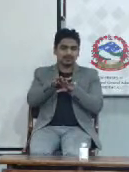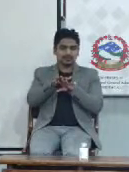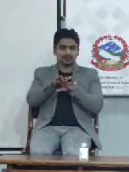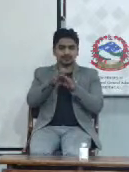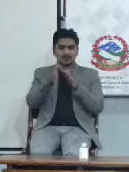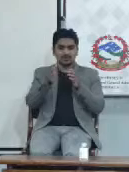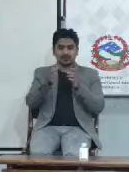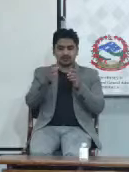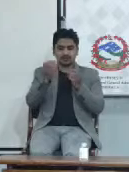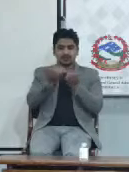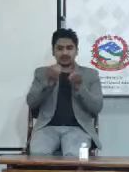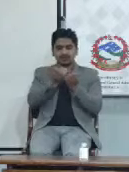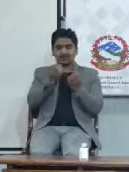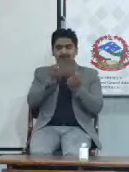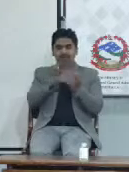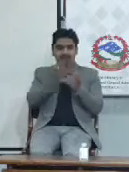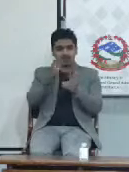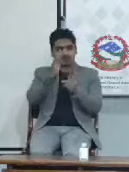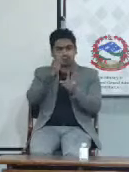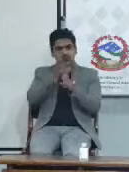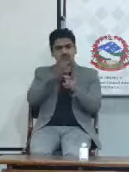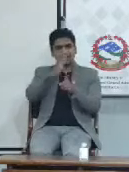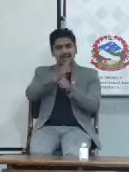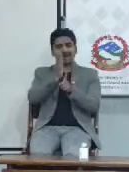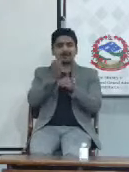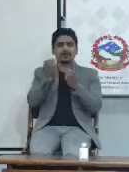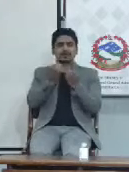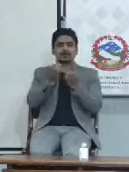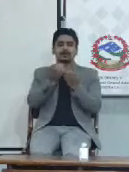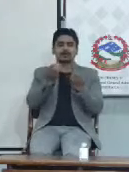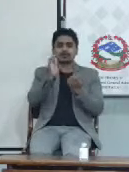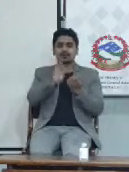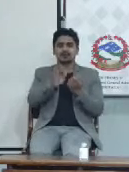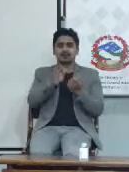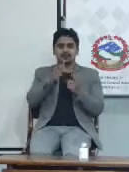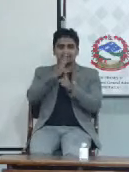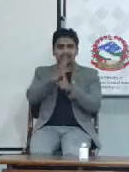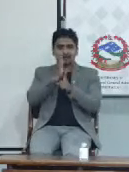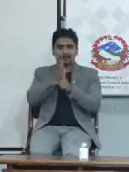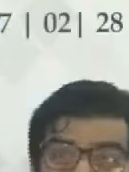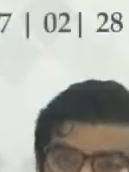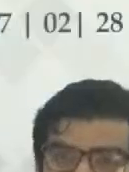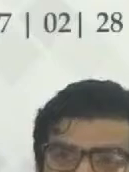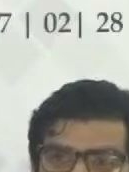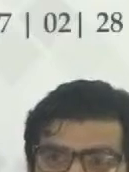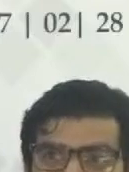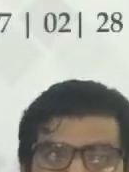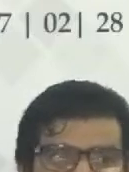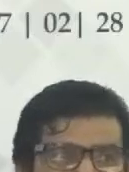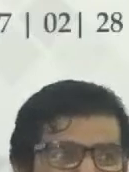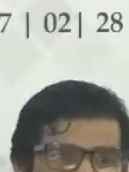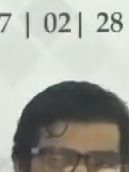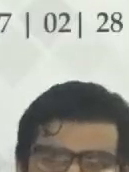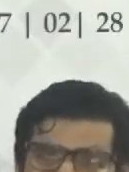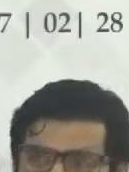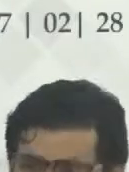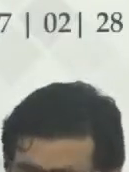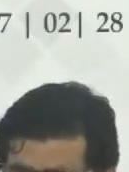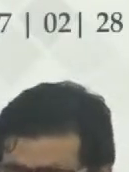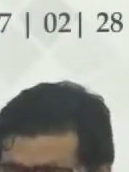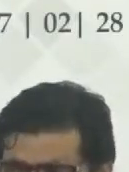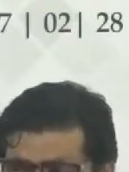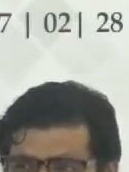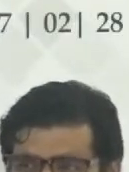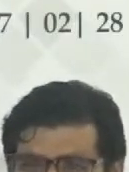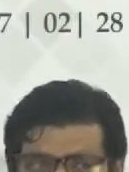because the Minister of Health and Population Data will make a strong actions who will violate the law. We should